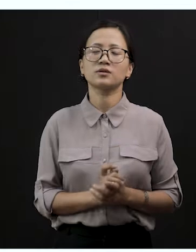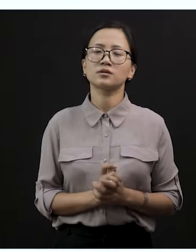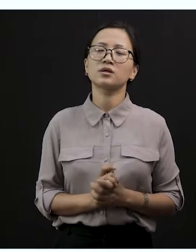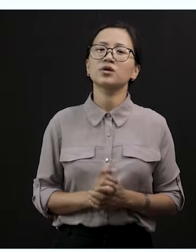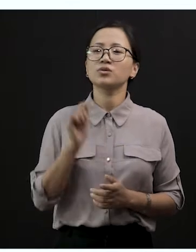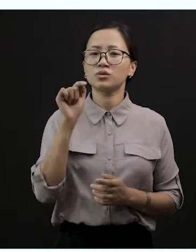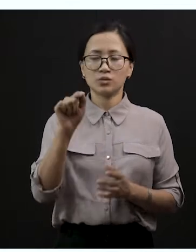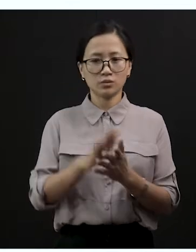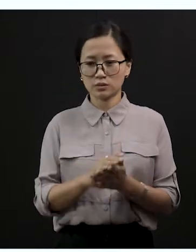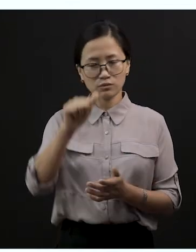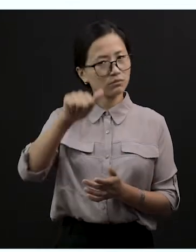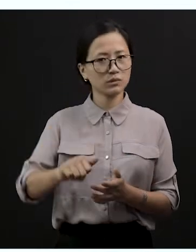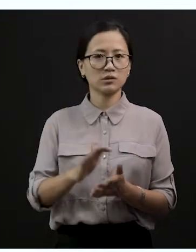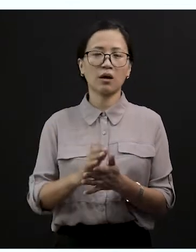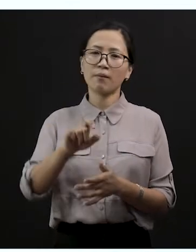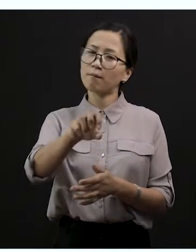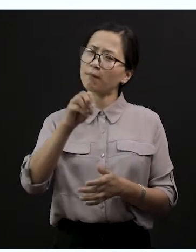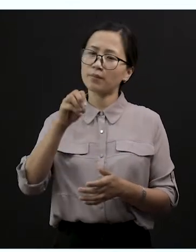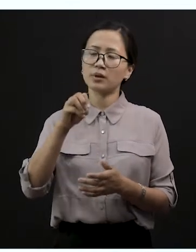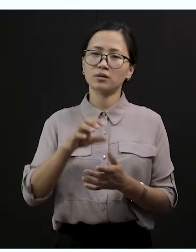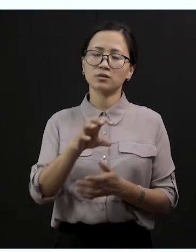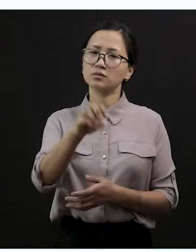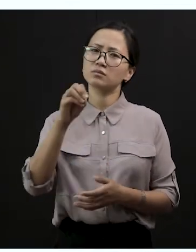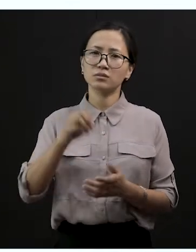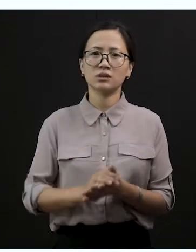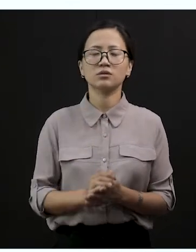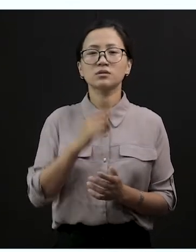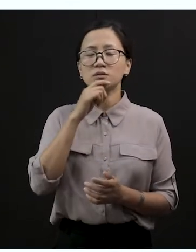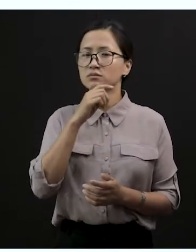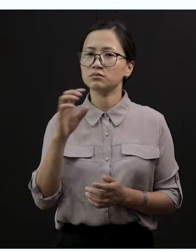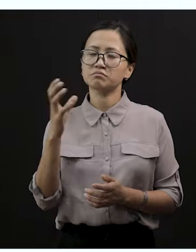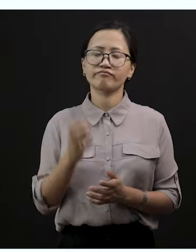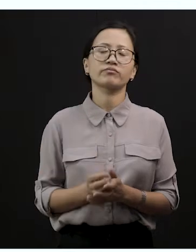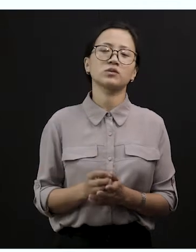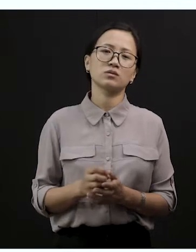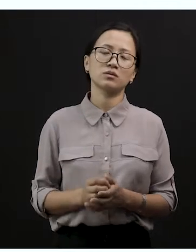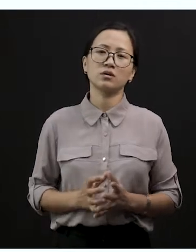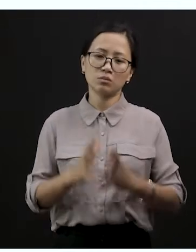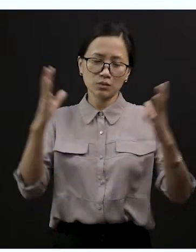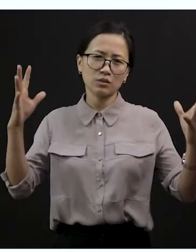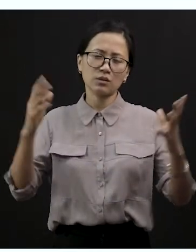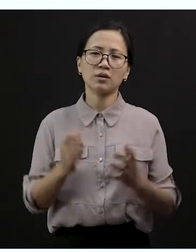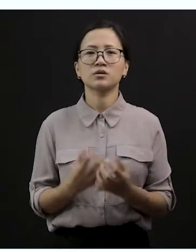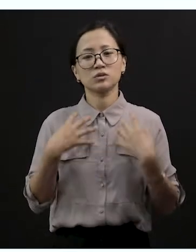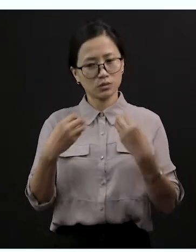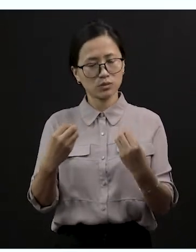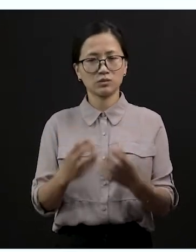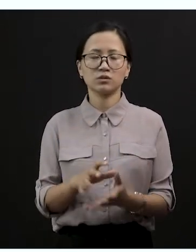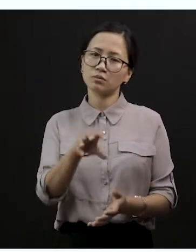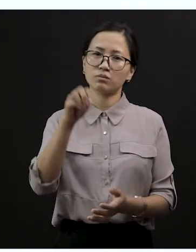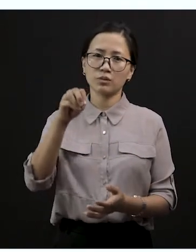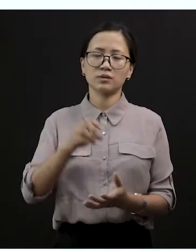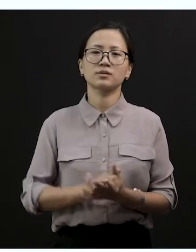answered for the plant, right? And he replied, "You may pluck as many as you want, Lima."